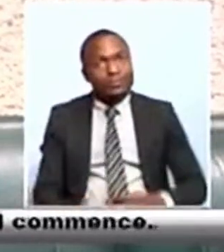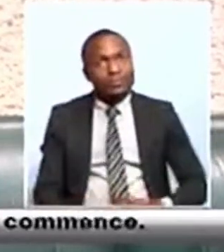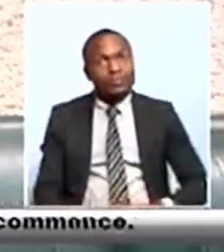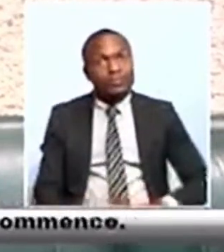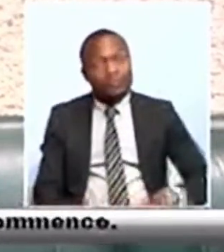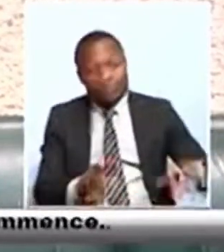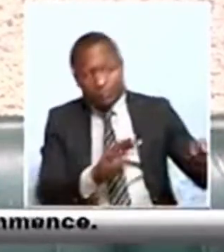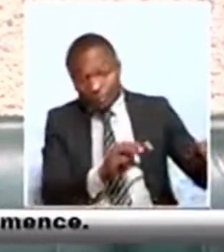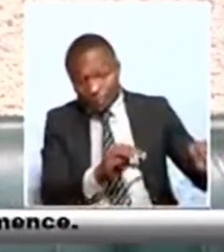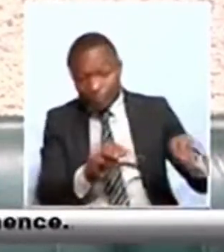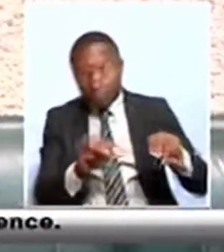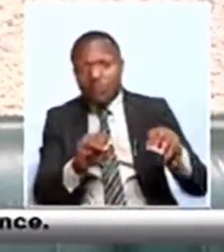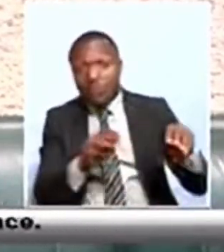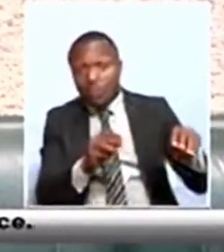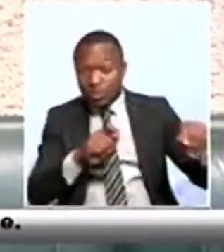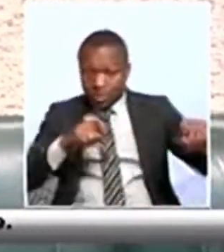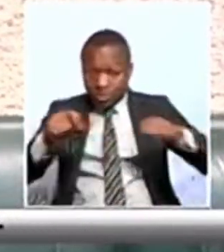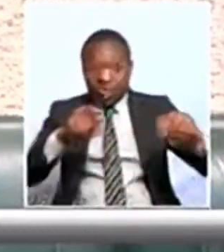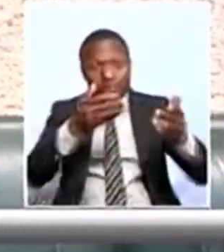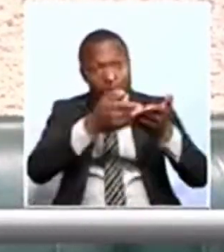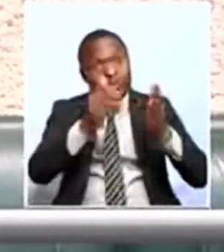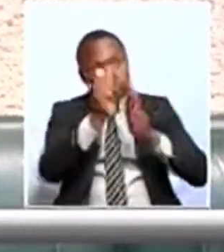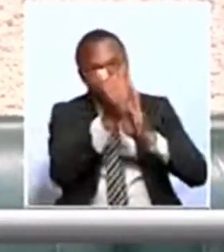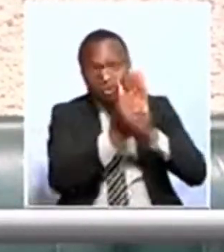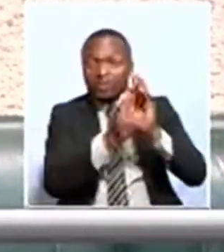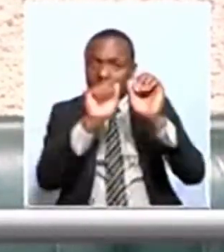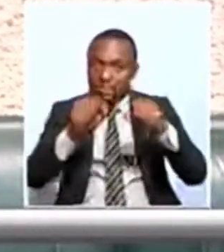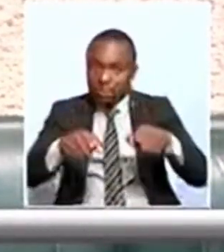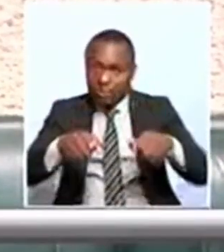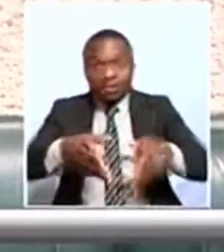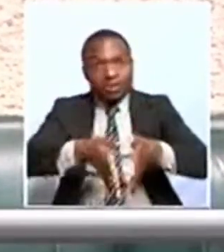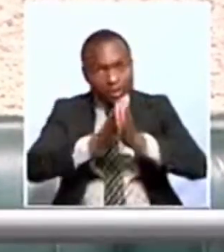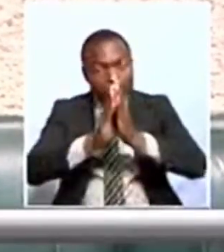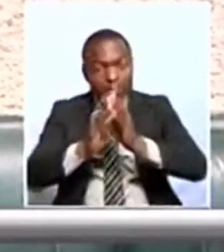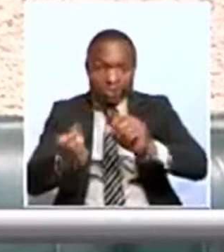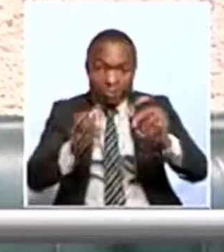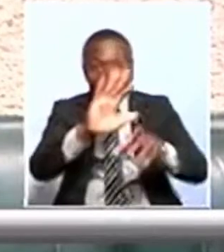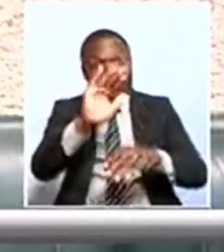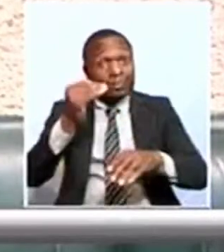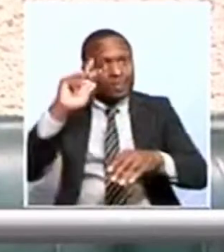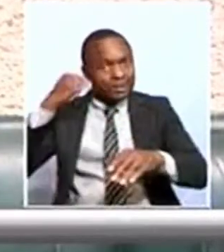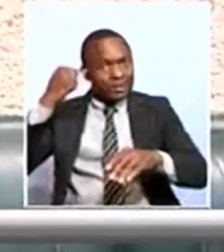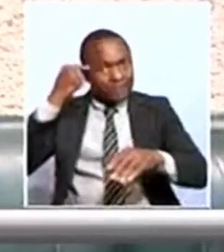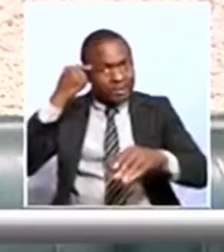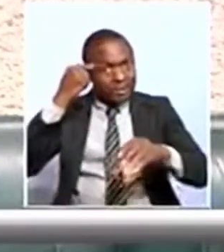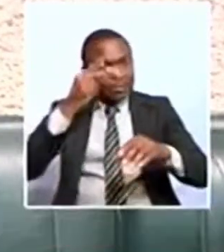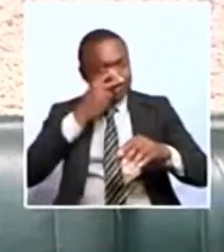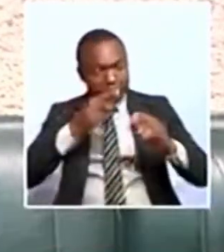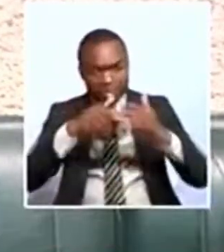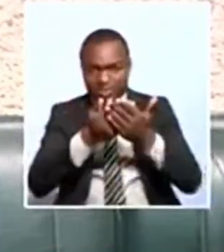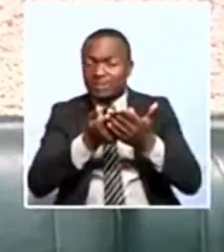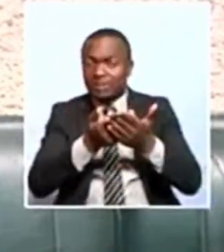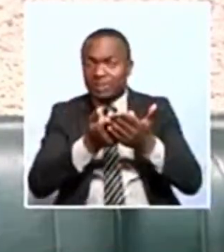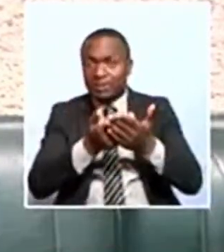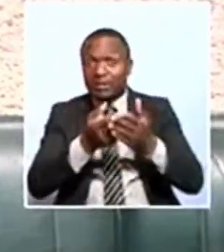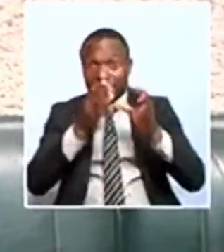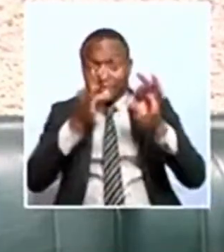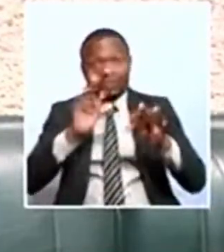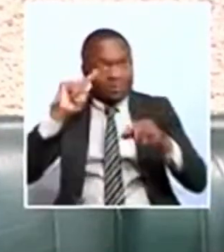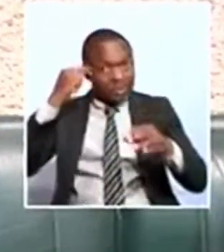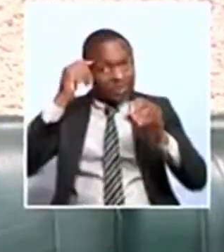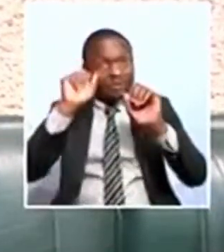this agenda, that I can ask them to get back to the government and see if the government can have indeed that interest to